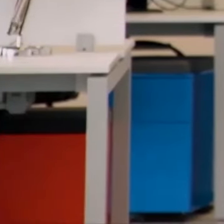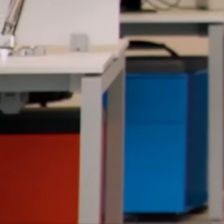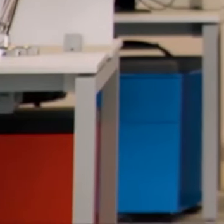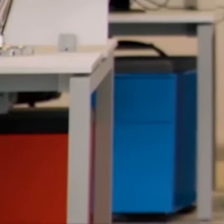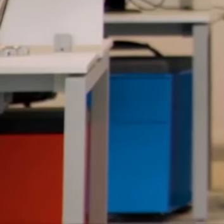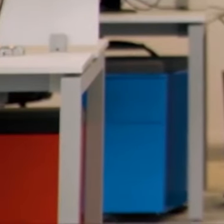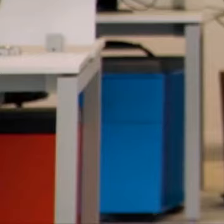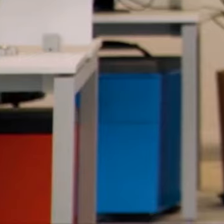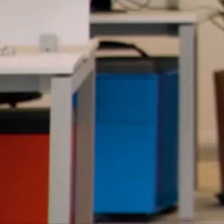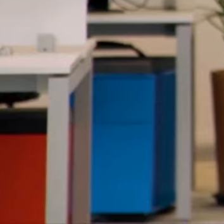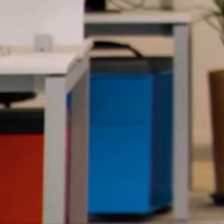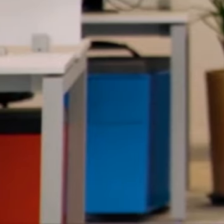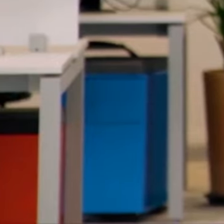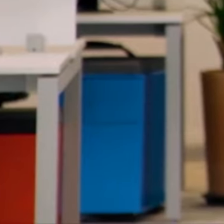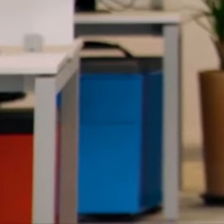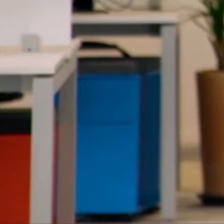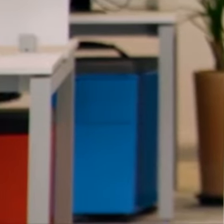Mazzella.